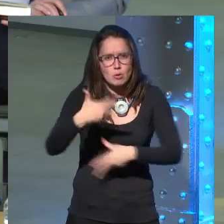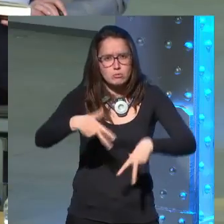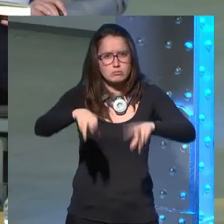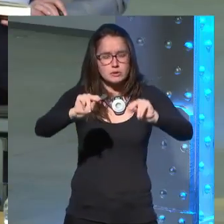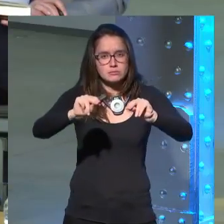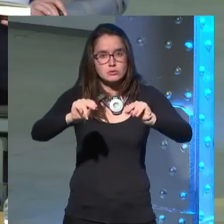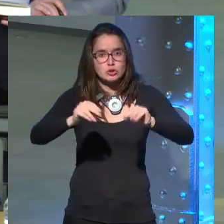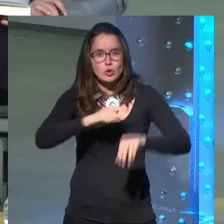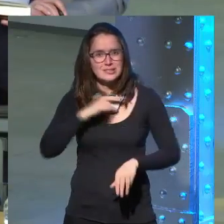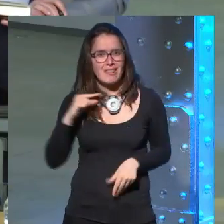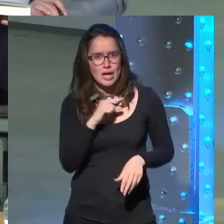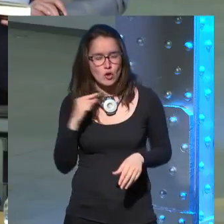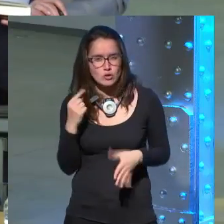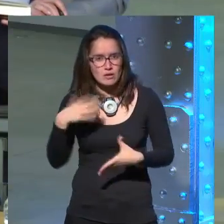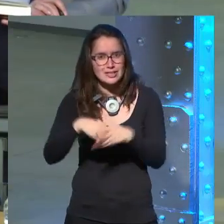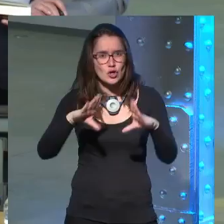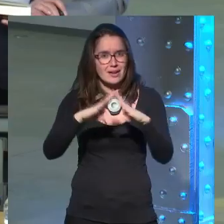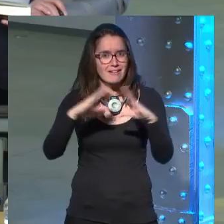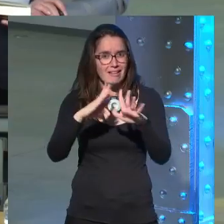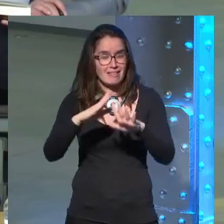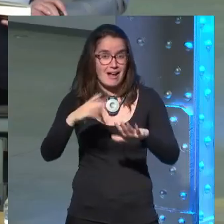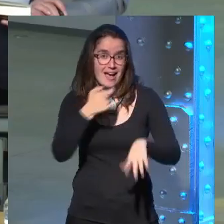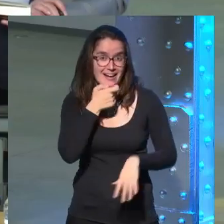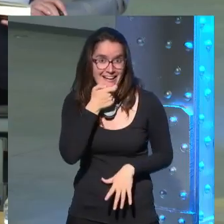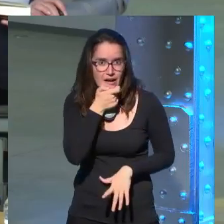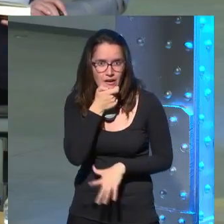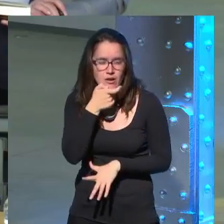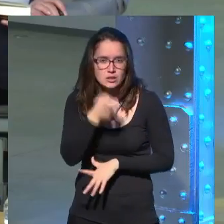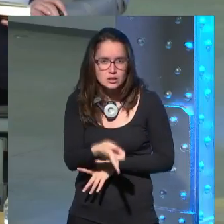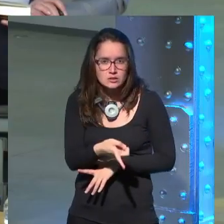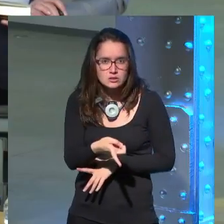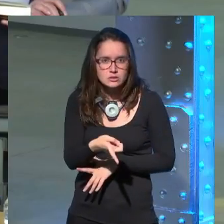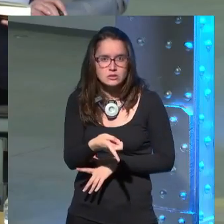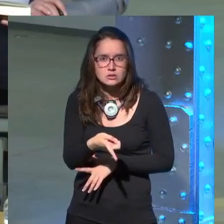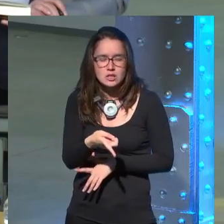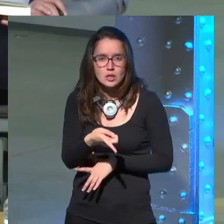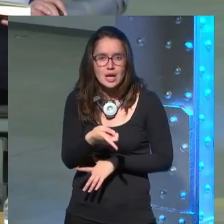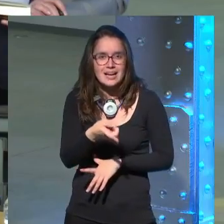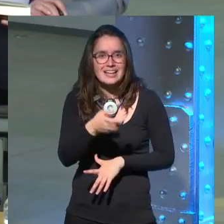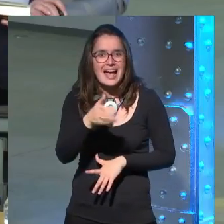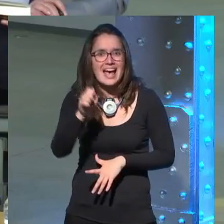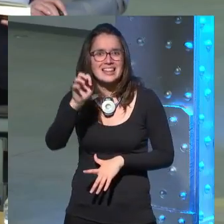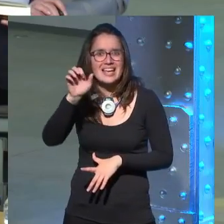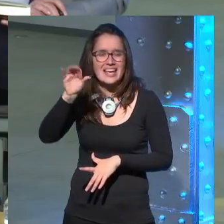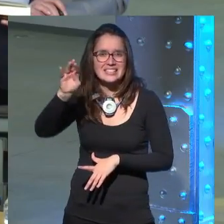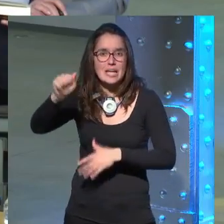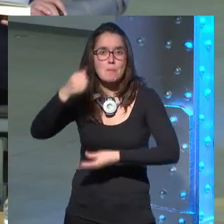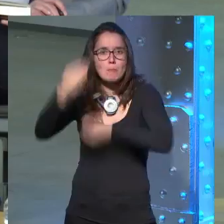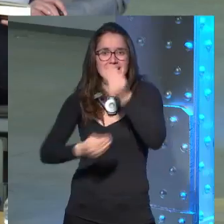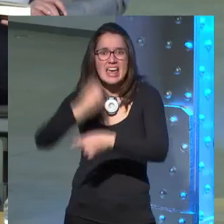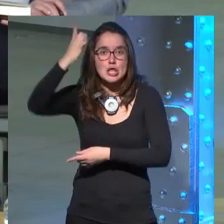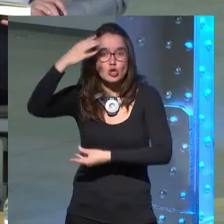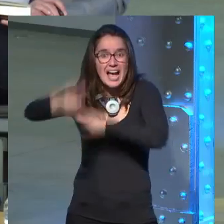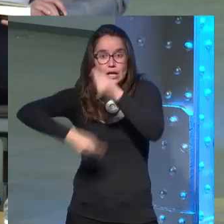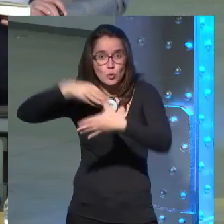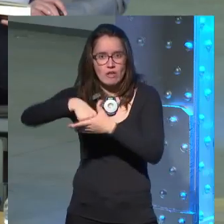of England. And he is a theist. He believes his God is acting in this world, changing things. So I went to talk